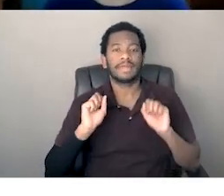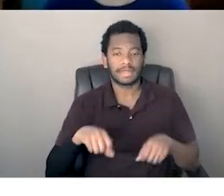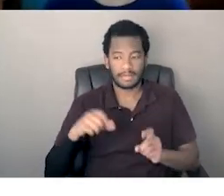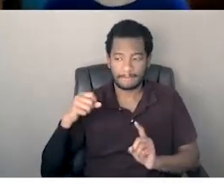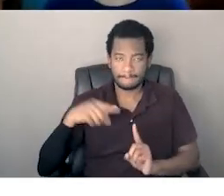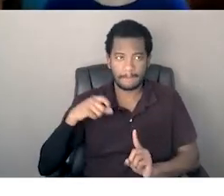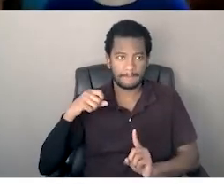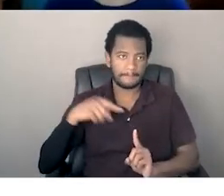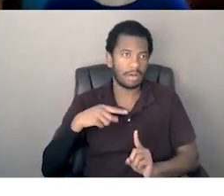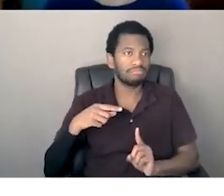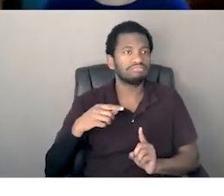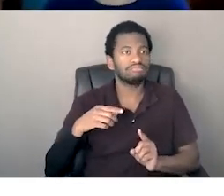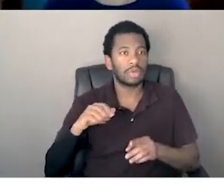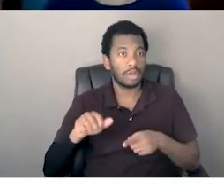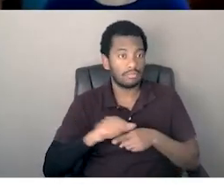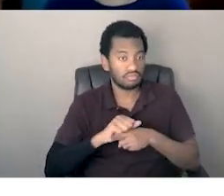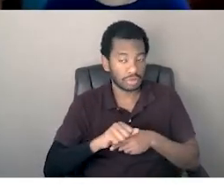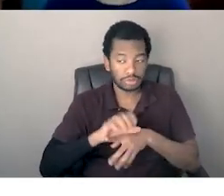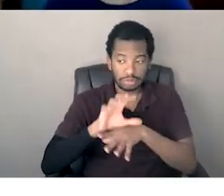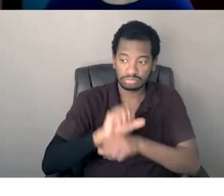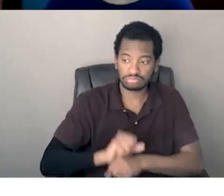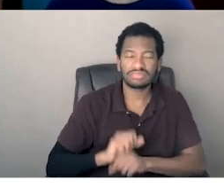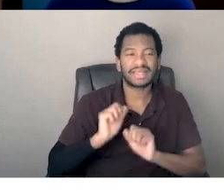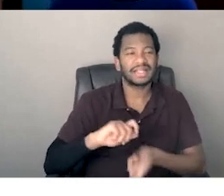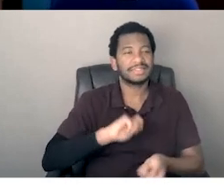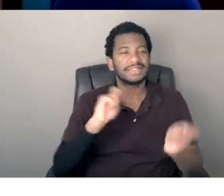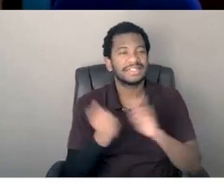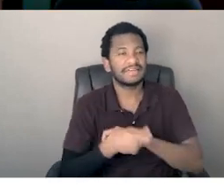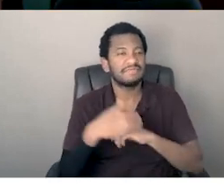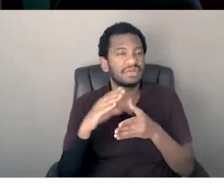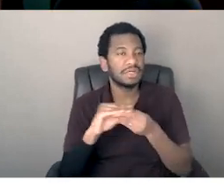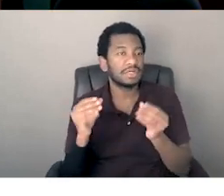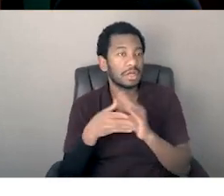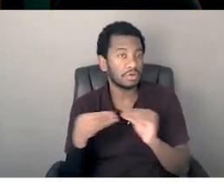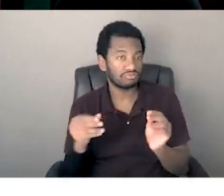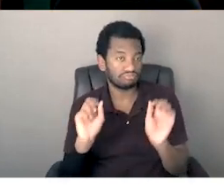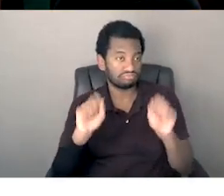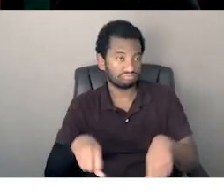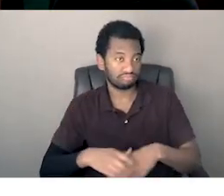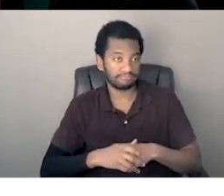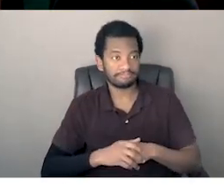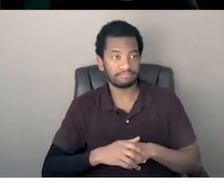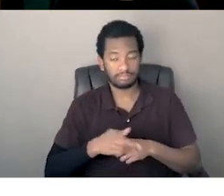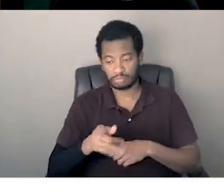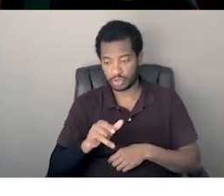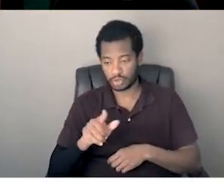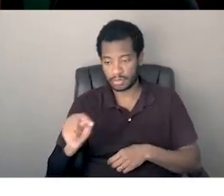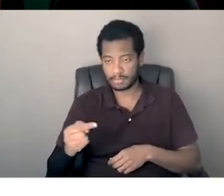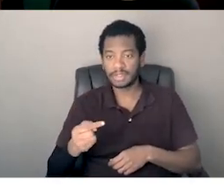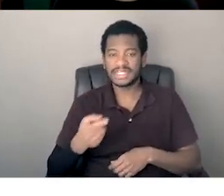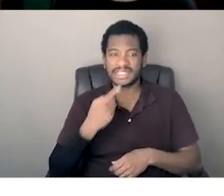shift narratives. It tells us what's valued in our communities or what's